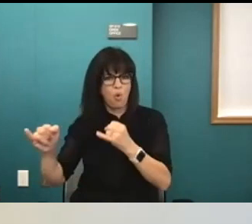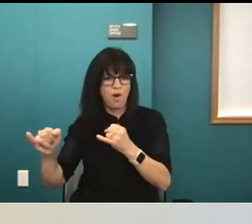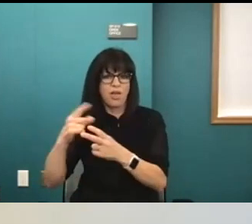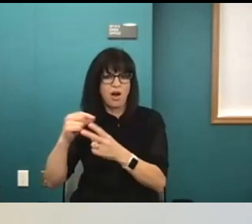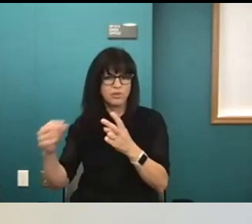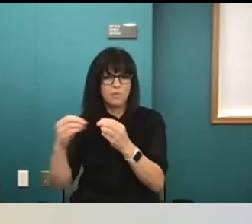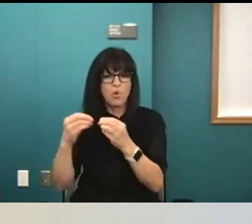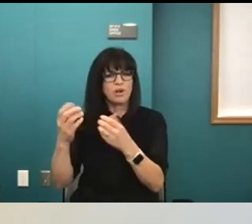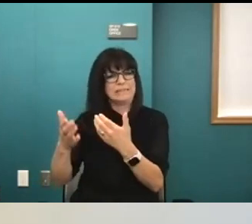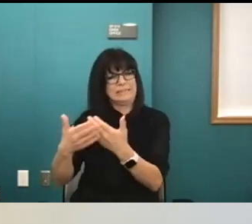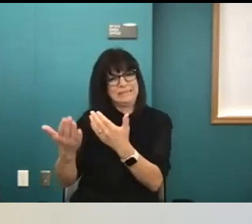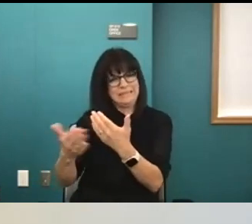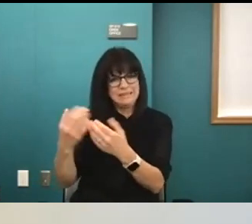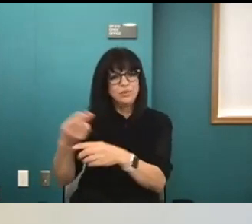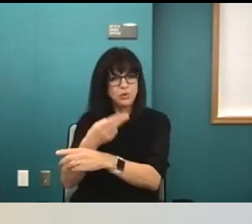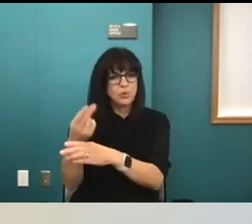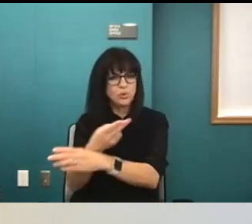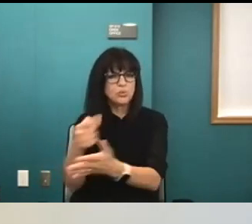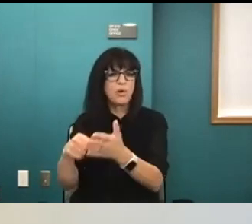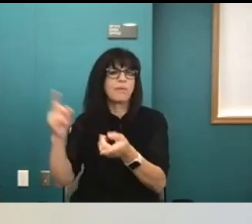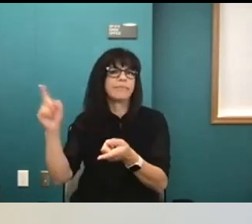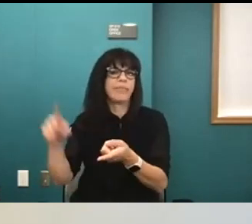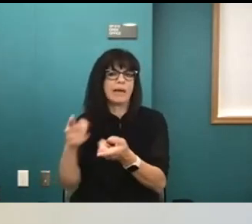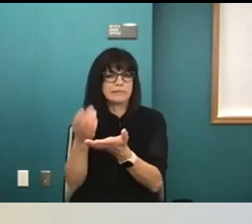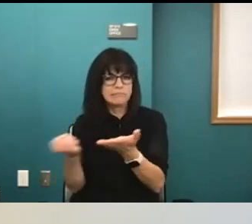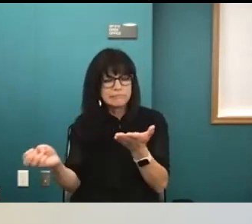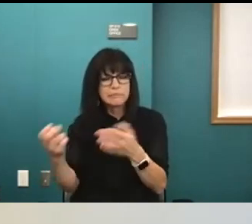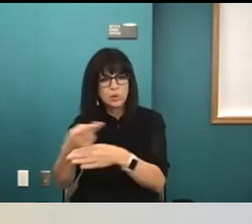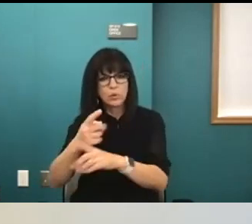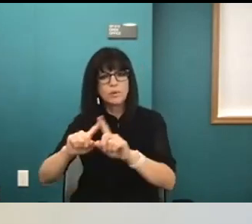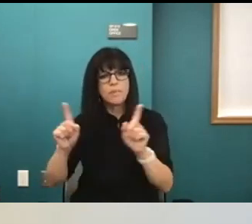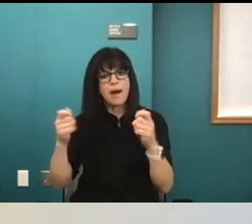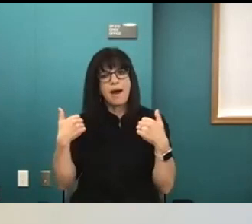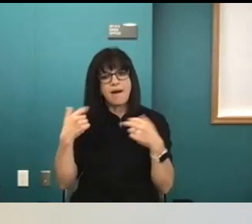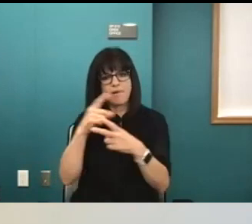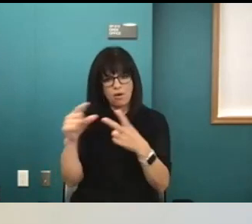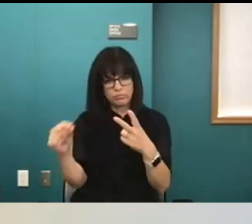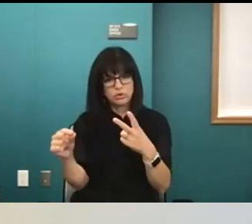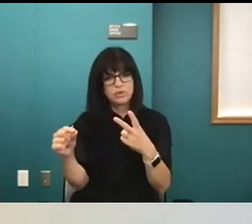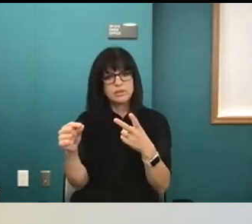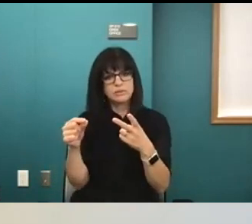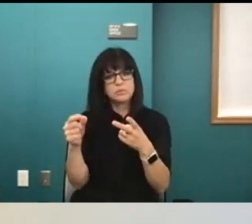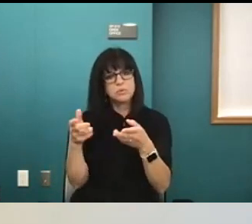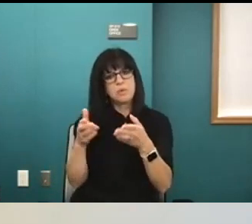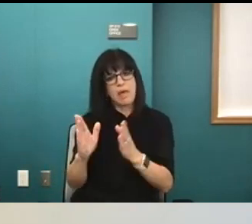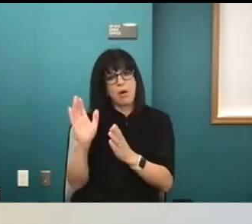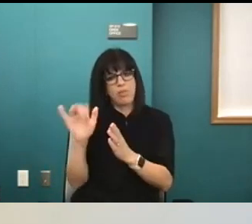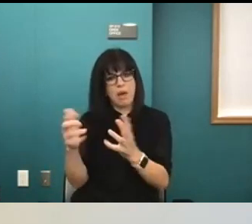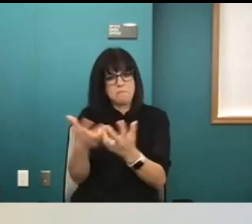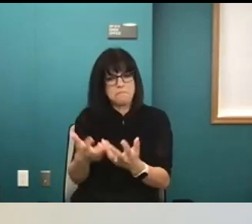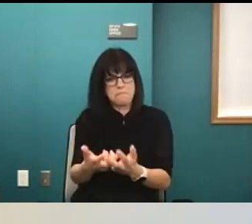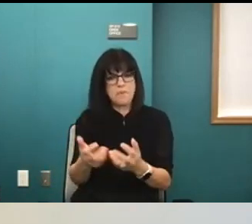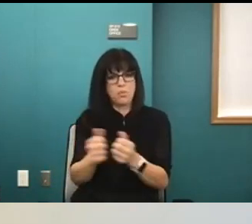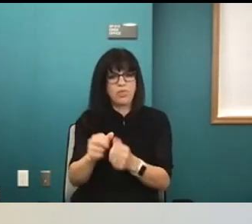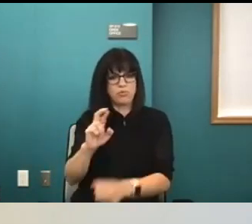less cumbersome and requires a little bit less equipment, but there is an option to allow that compatibility with the Rondo 3